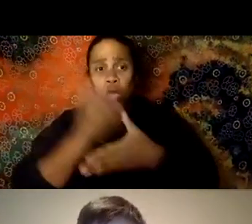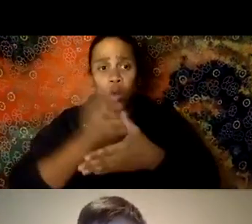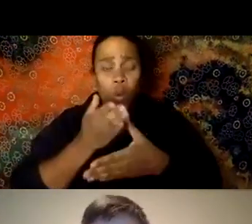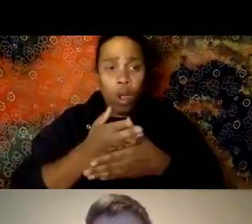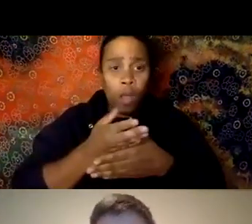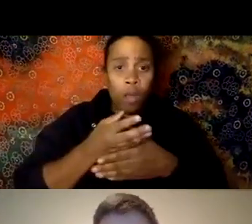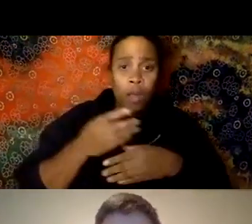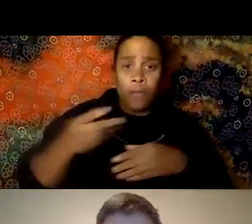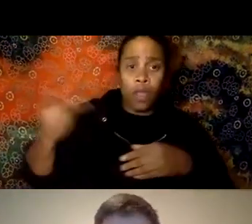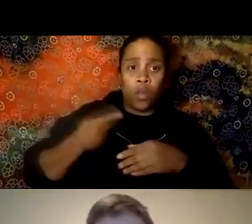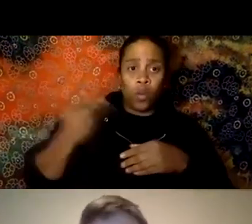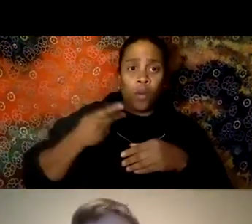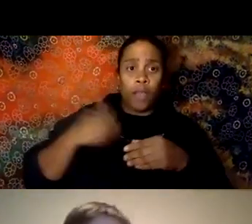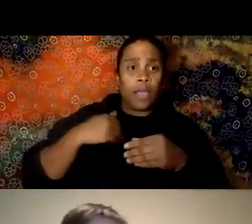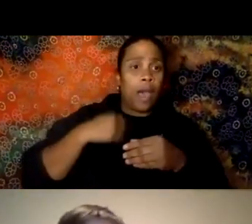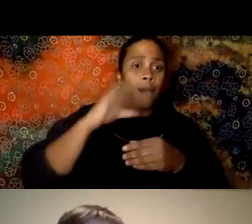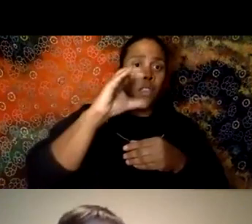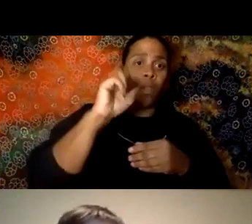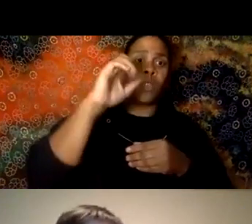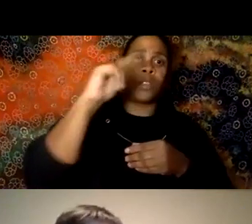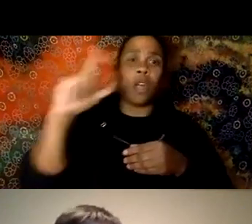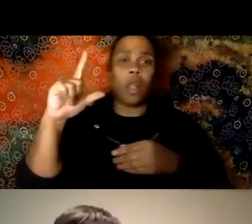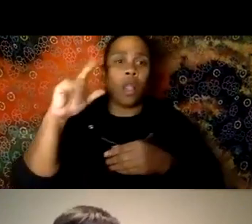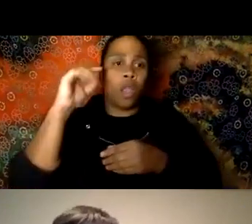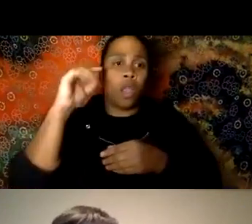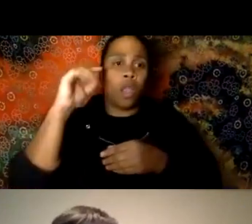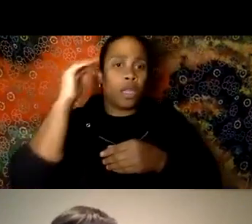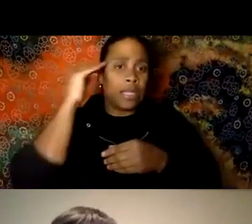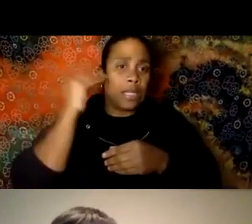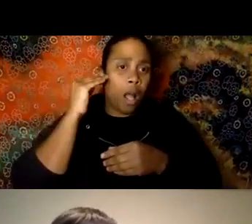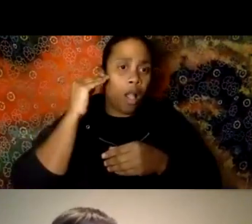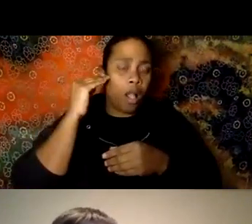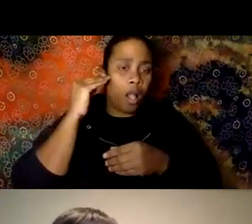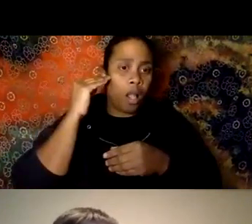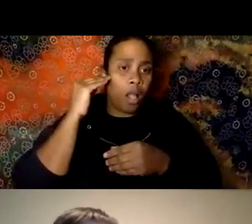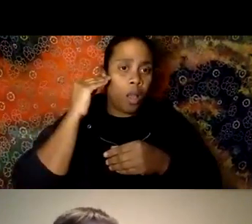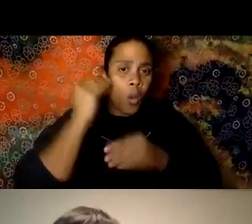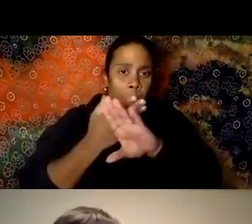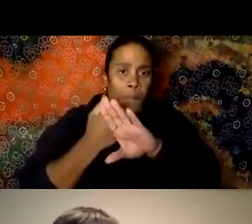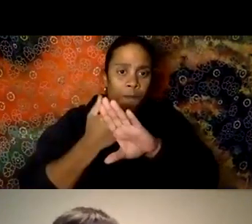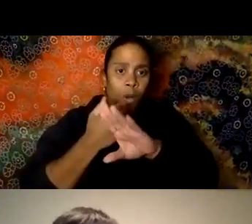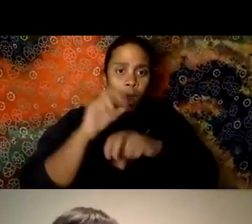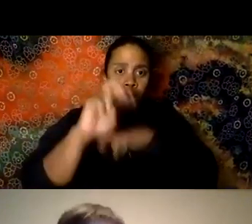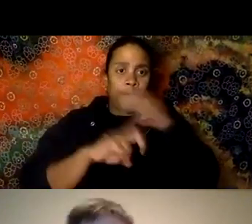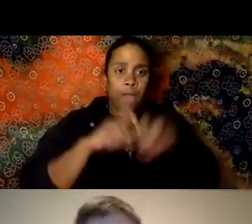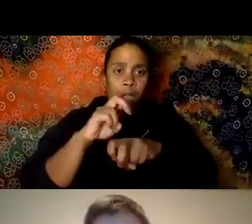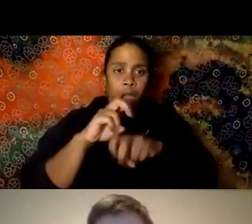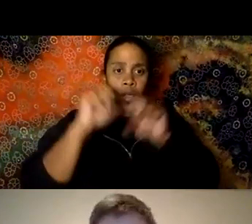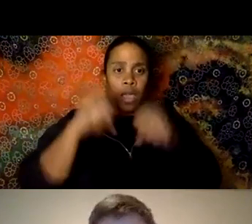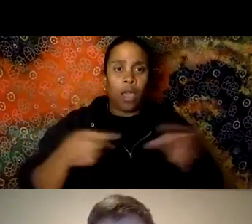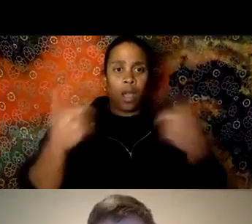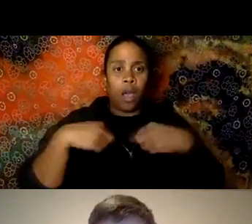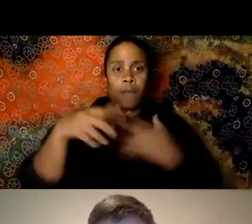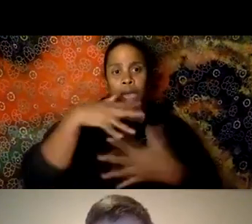Skull event on Sunday, November 1st, which is right before the fair. So you could come hang out with us for free, and then we